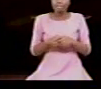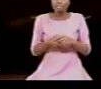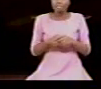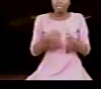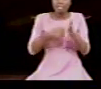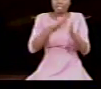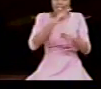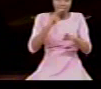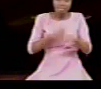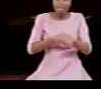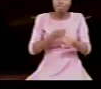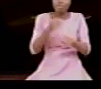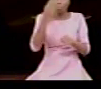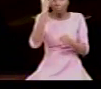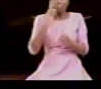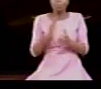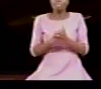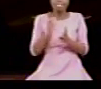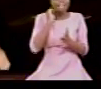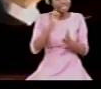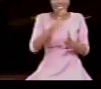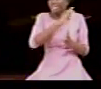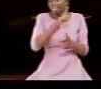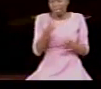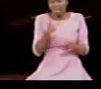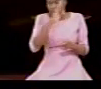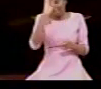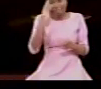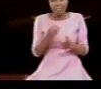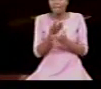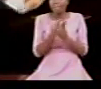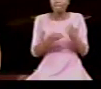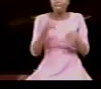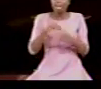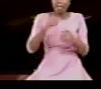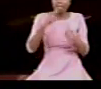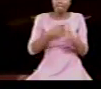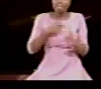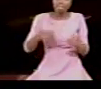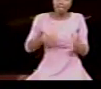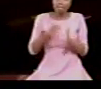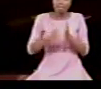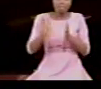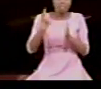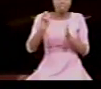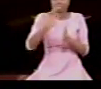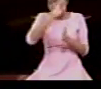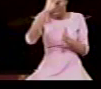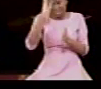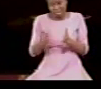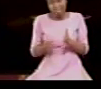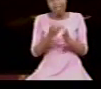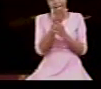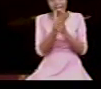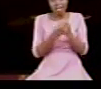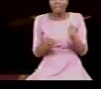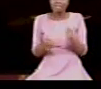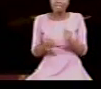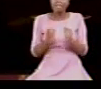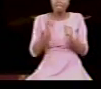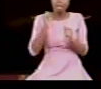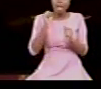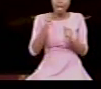God. She never lacked. Like I saw in 1 Kings 17, that woman never lacked. Because she